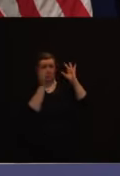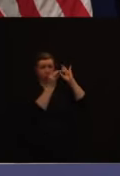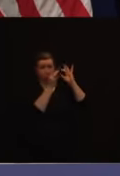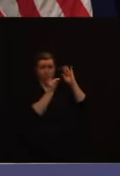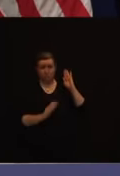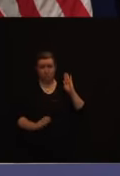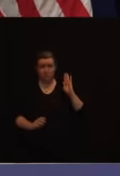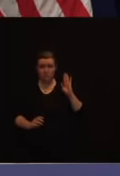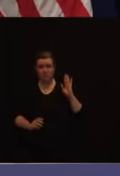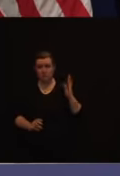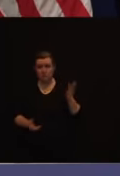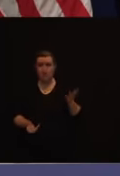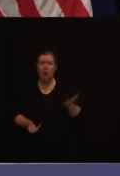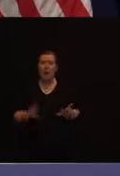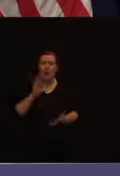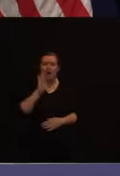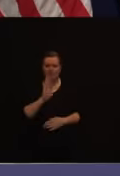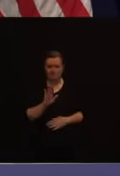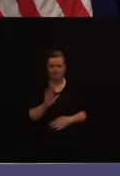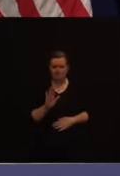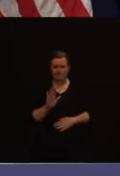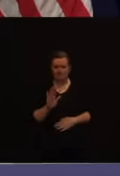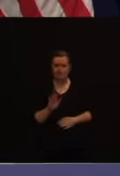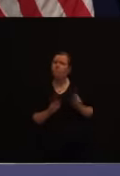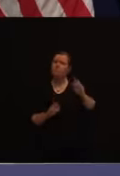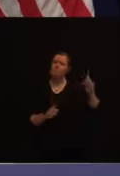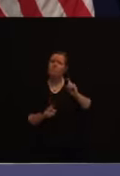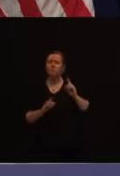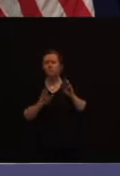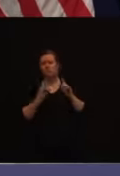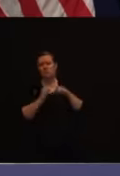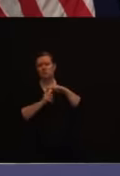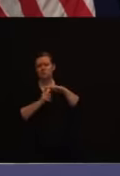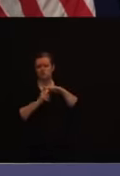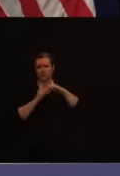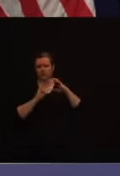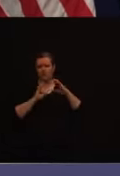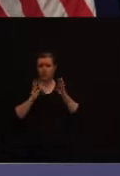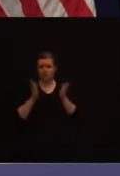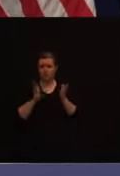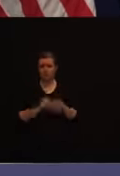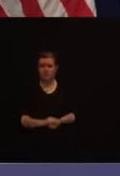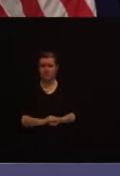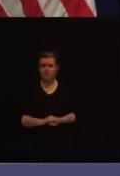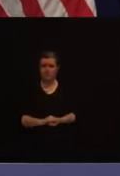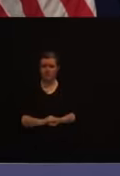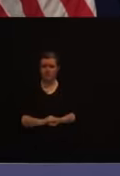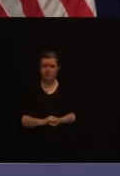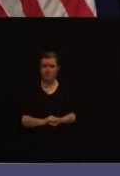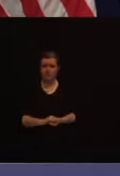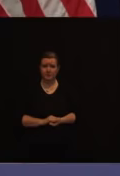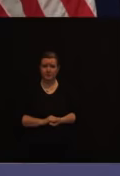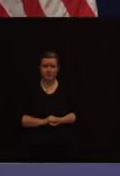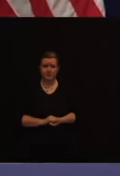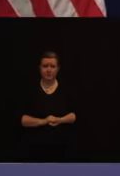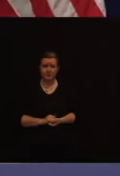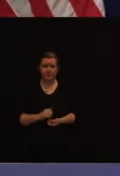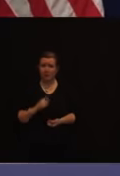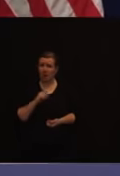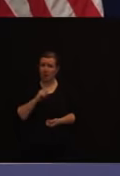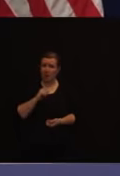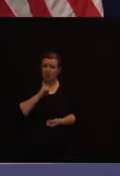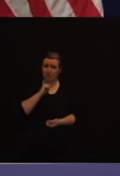"You're done." But it was a constructive conversation, and I don't say that just to be diplomatic. It was. I walked him through what